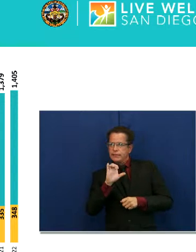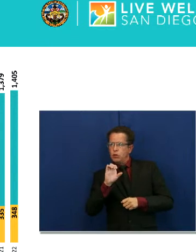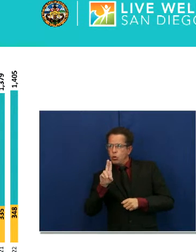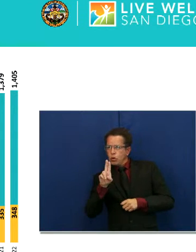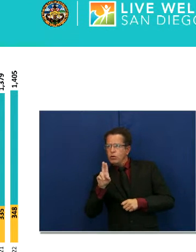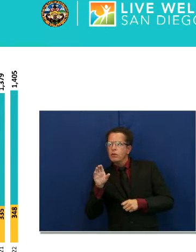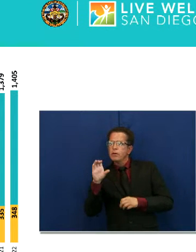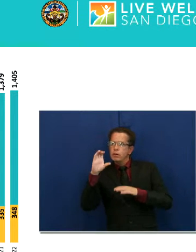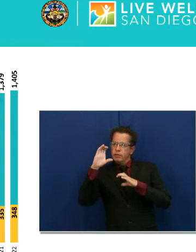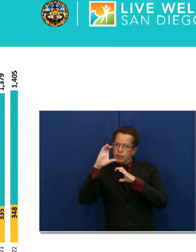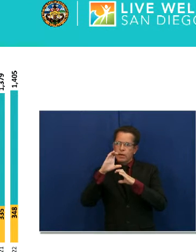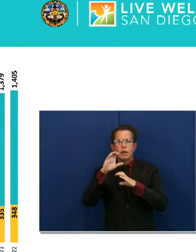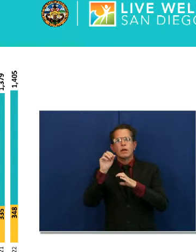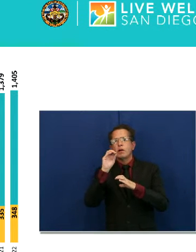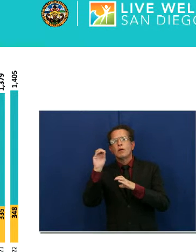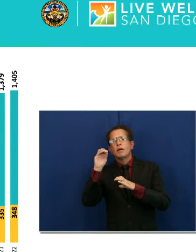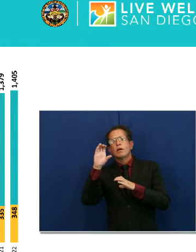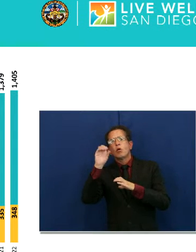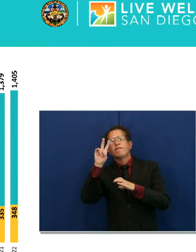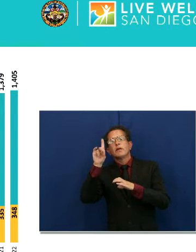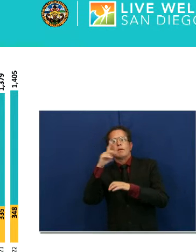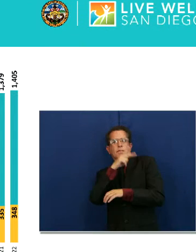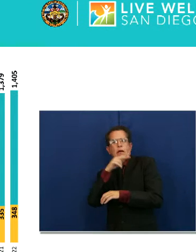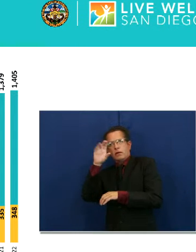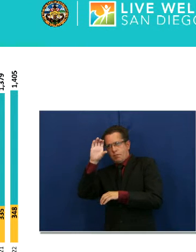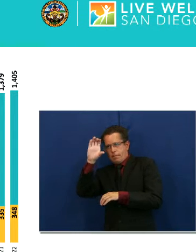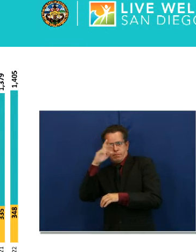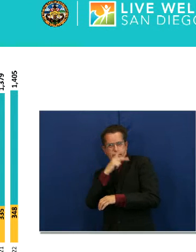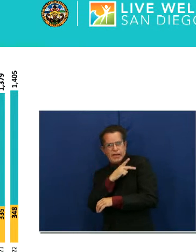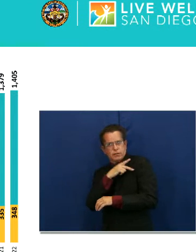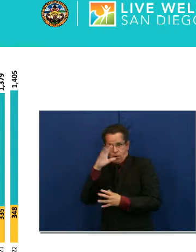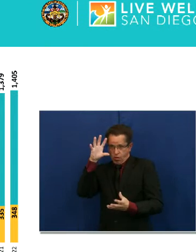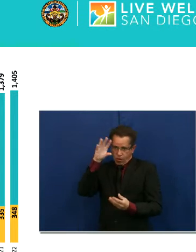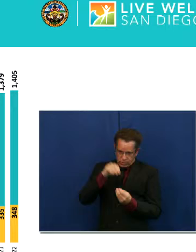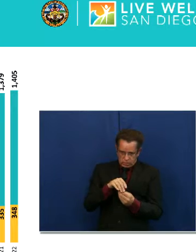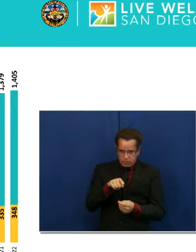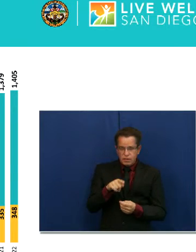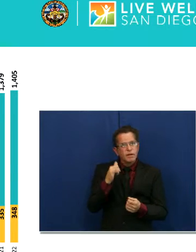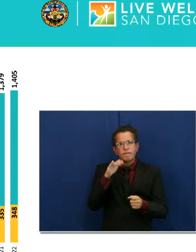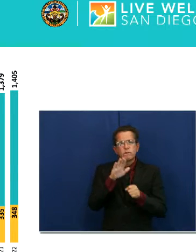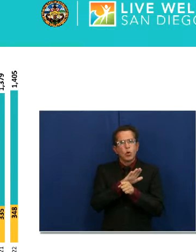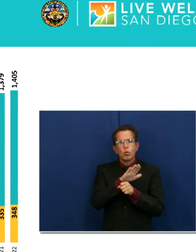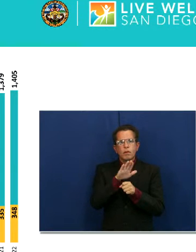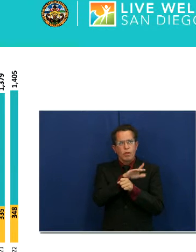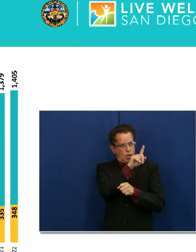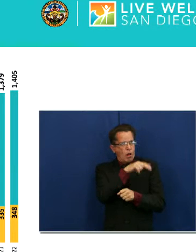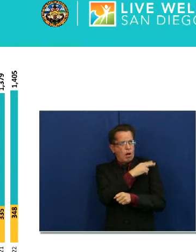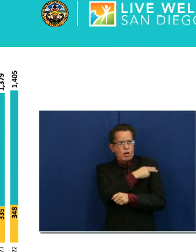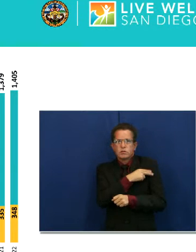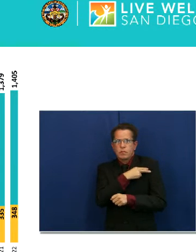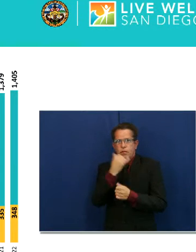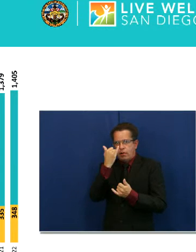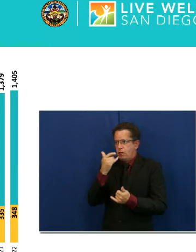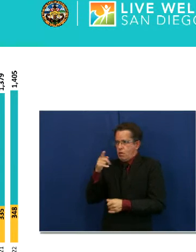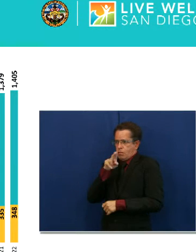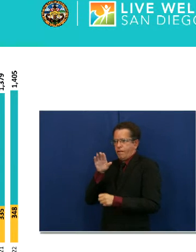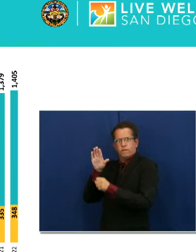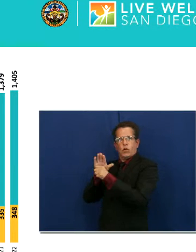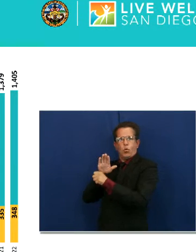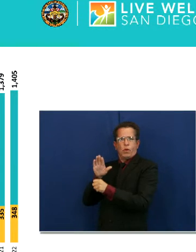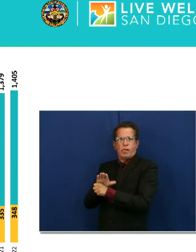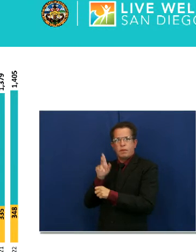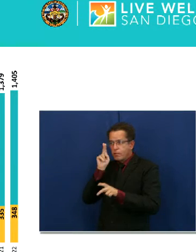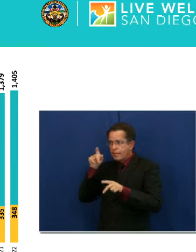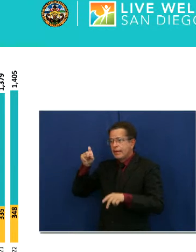the non-COVID or non-ICU COVID patients at the top. This is crowding out other folks who need care out of our system, and you'll see